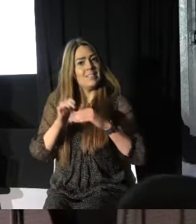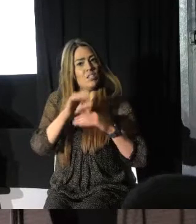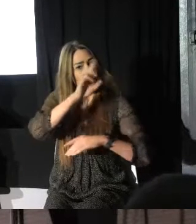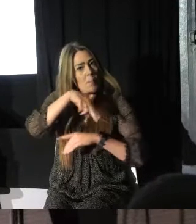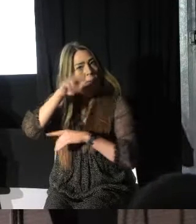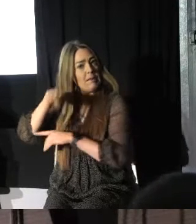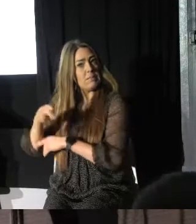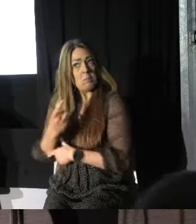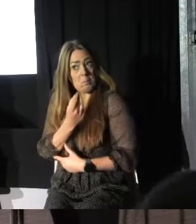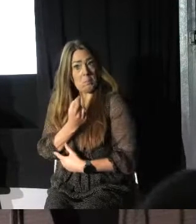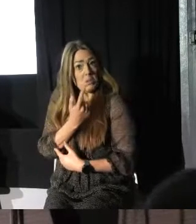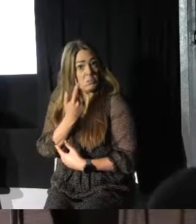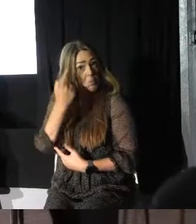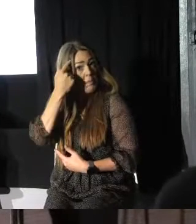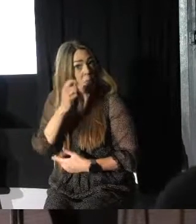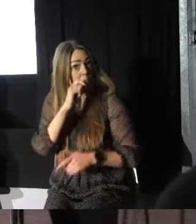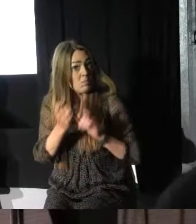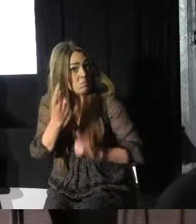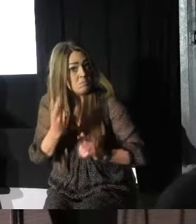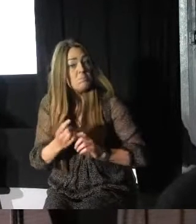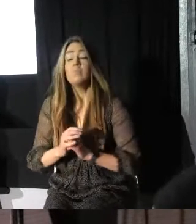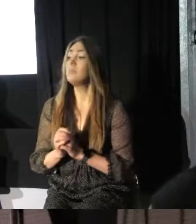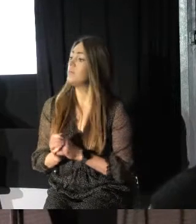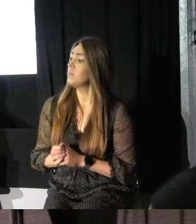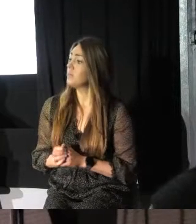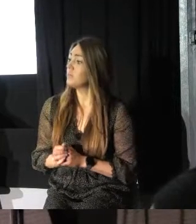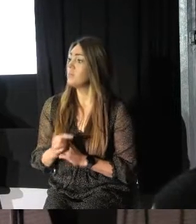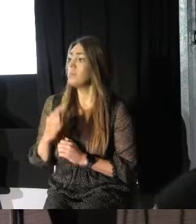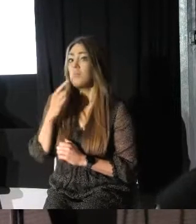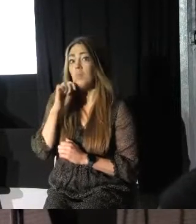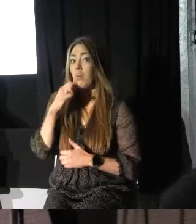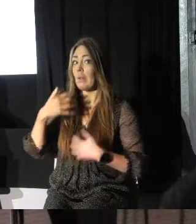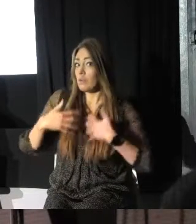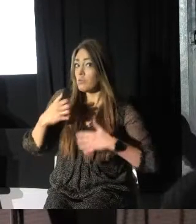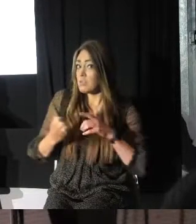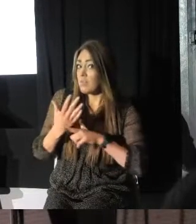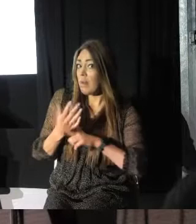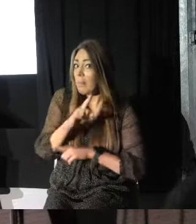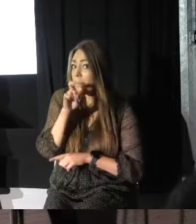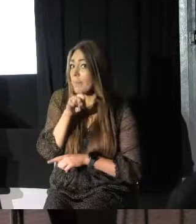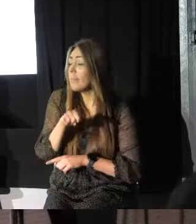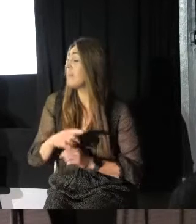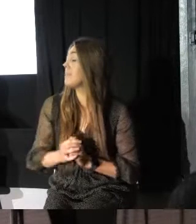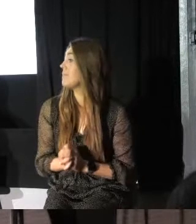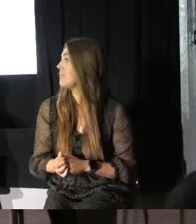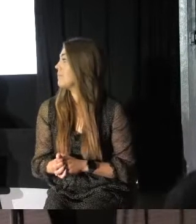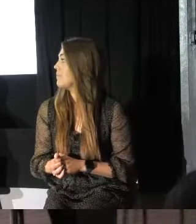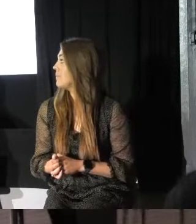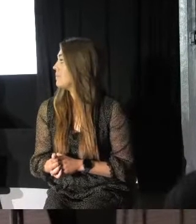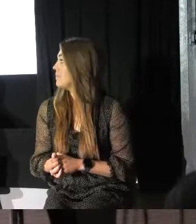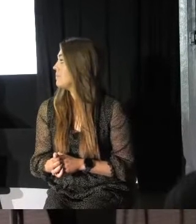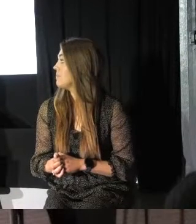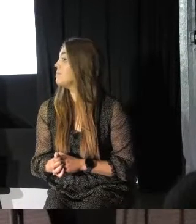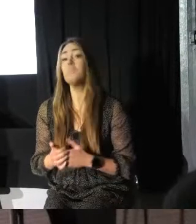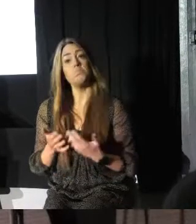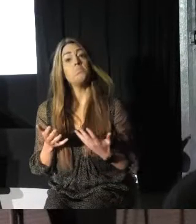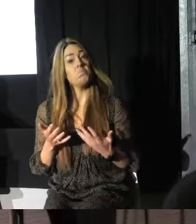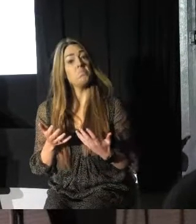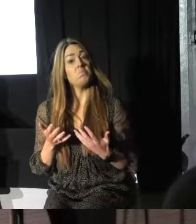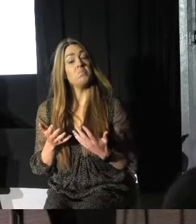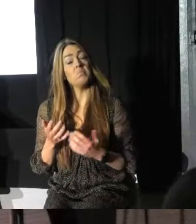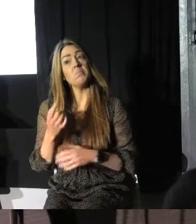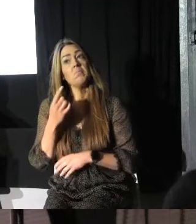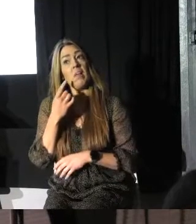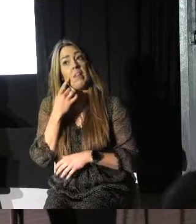So is that something that you would find an interesting development? Sure. I think, fundamentally we're at the point